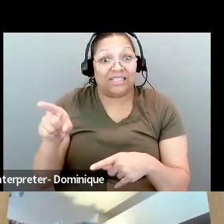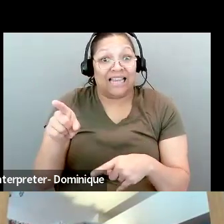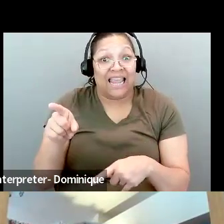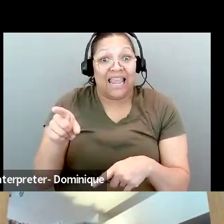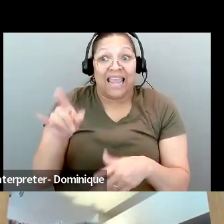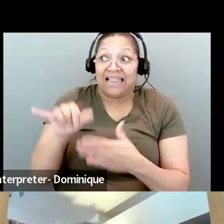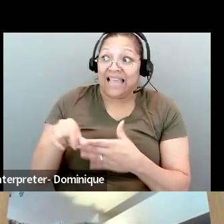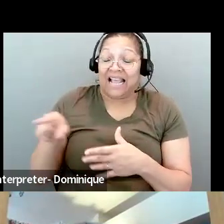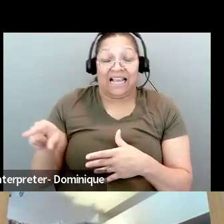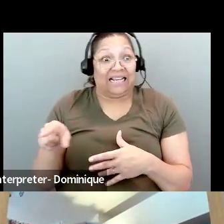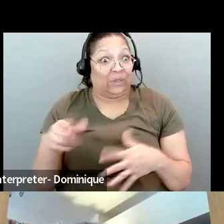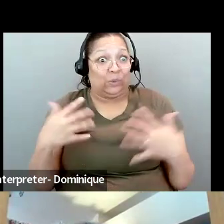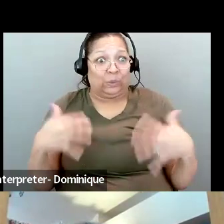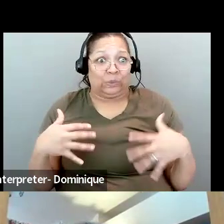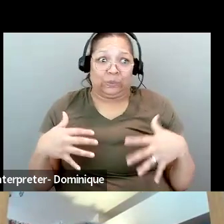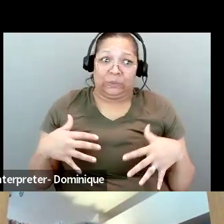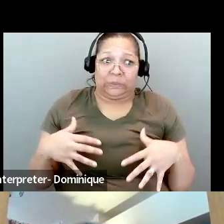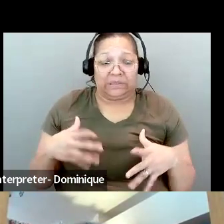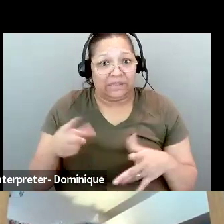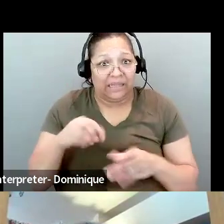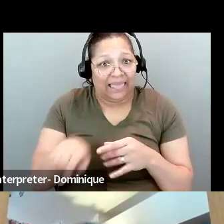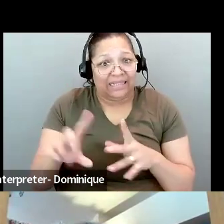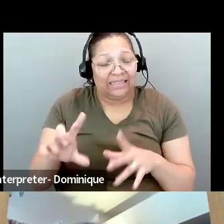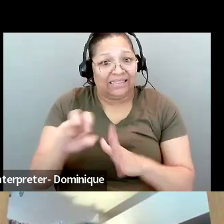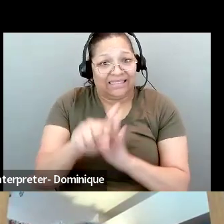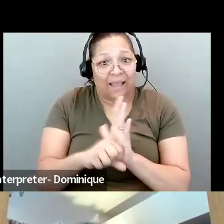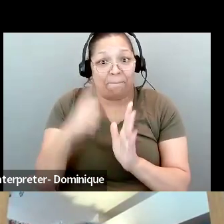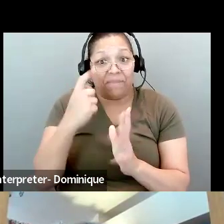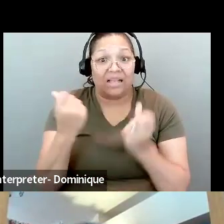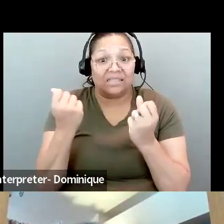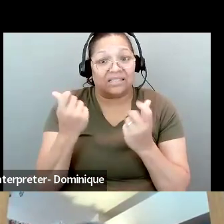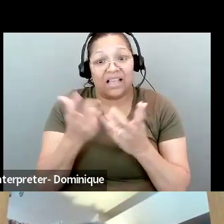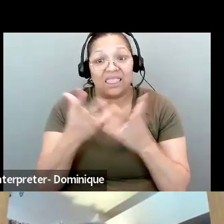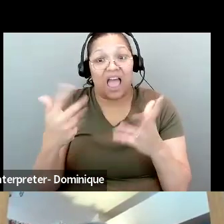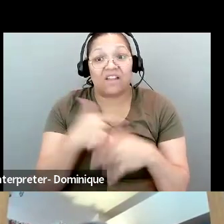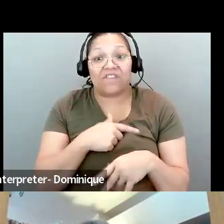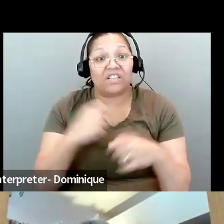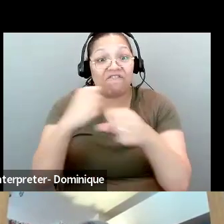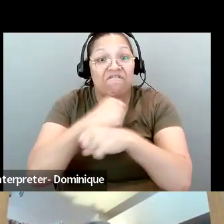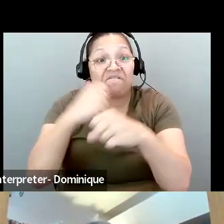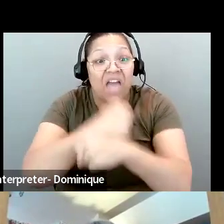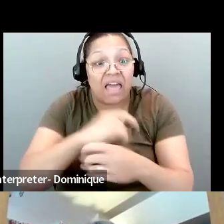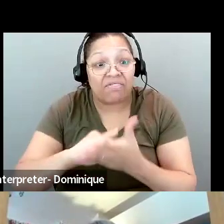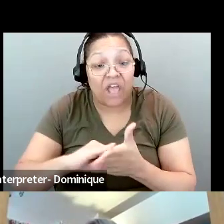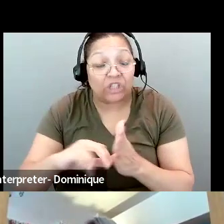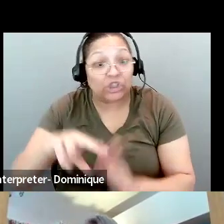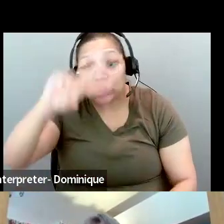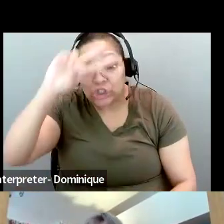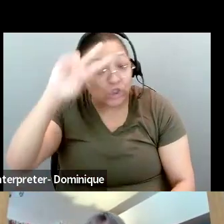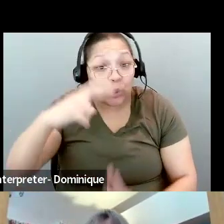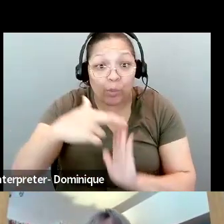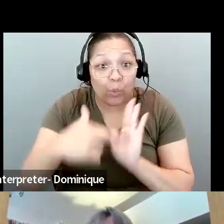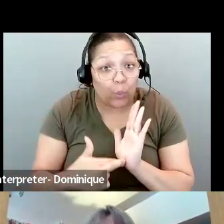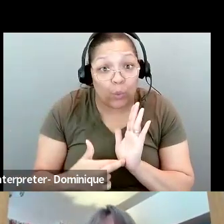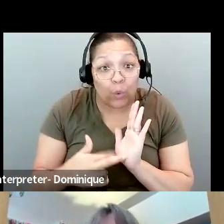in this state. So it's a lot of us kind of fighting stupid rules that really disenfranchise folks with